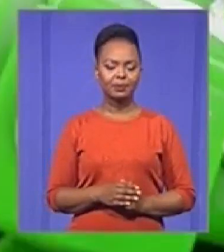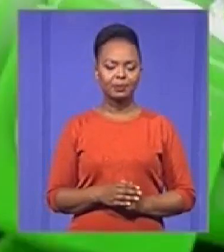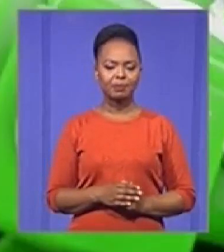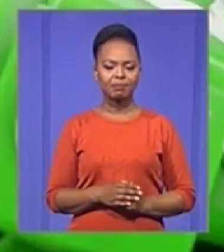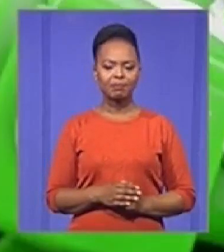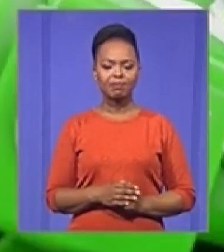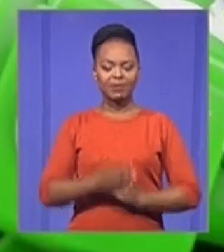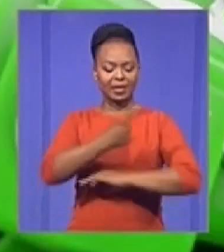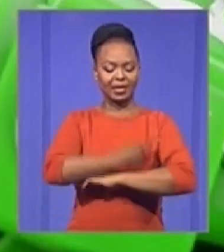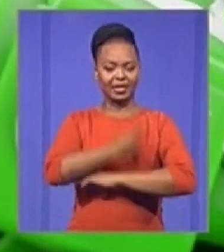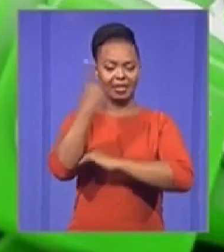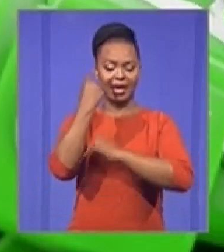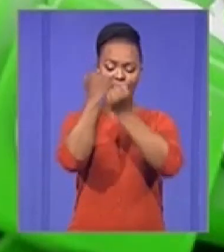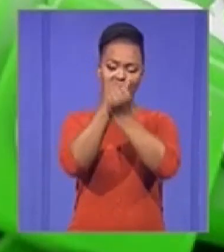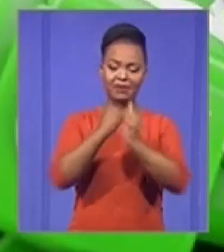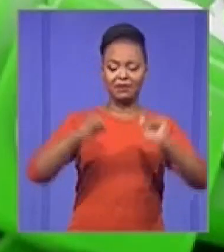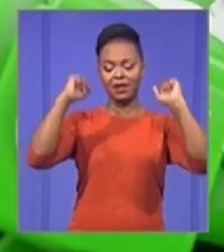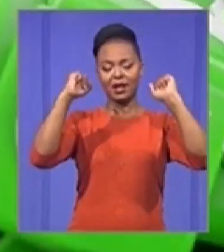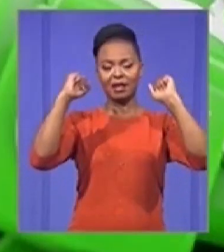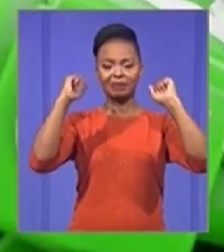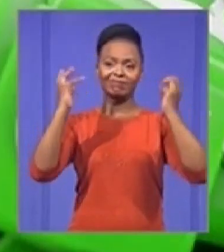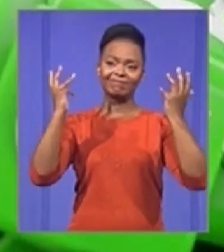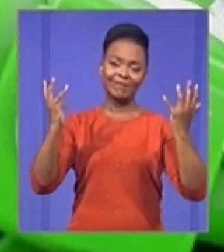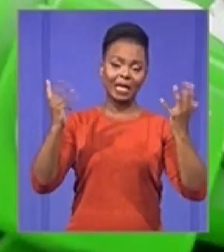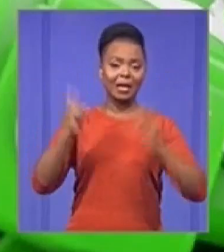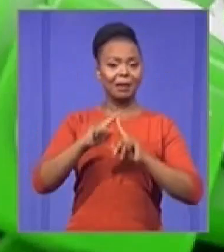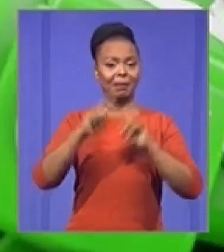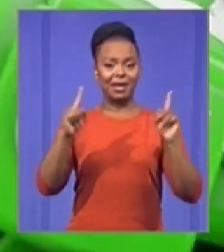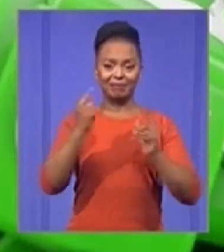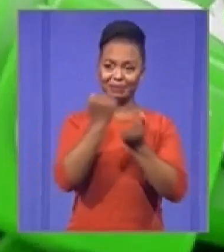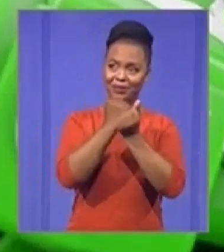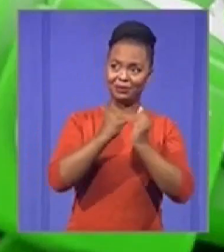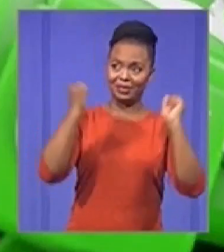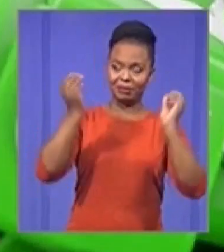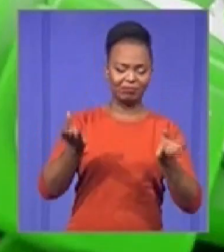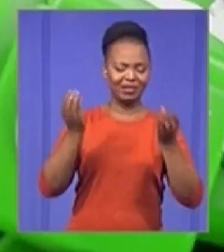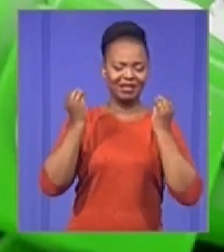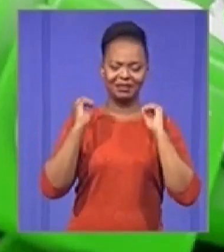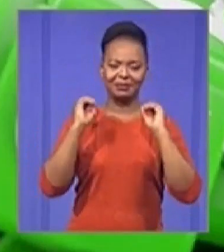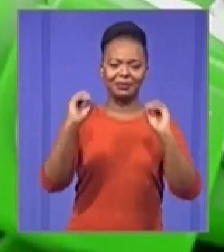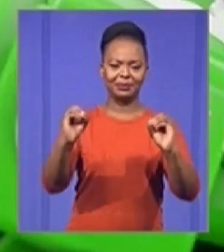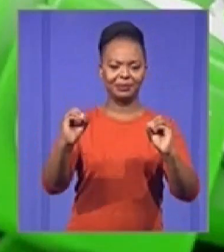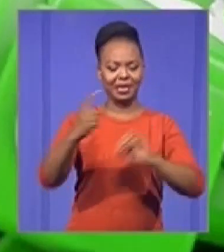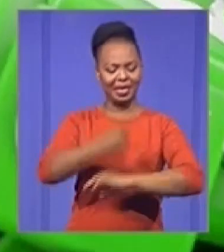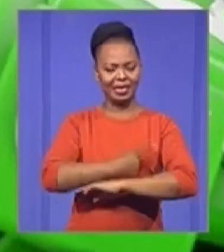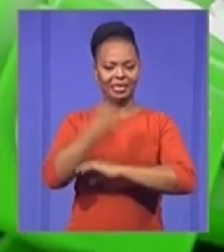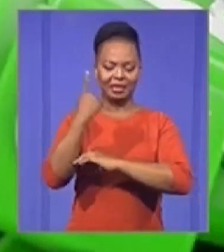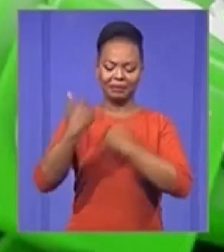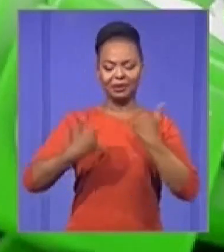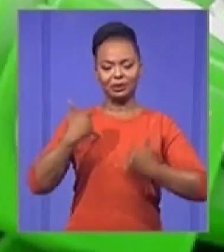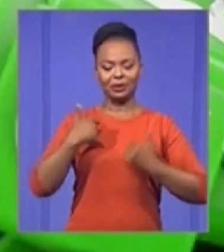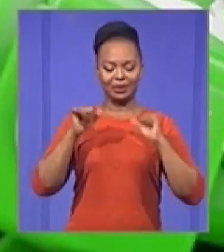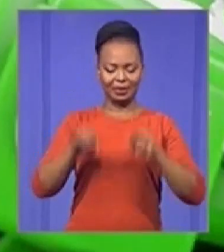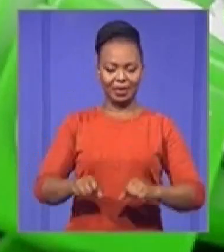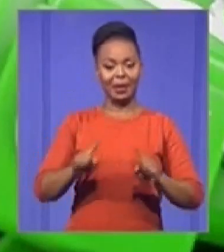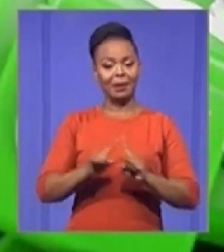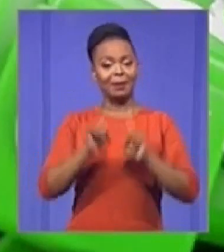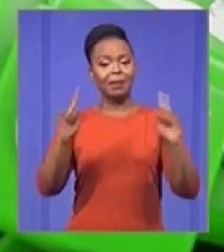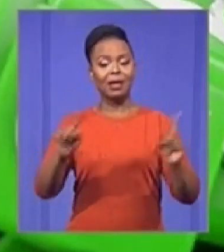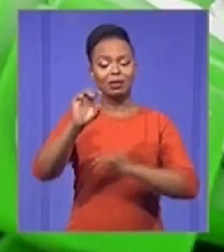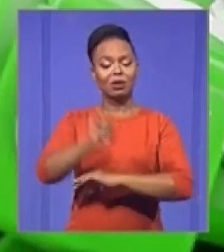ba re ke letšatši la tokologo mogaši e fela le ge re sa e bone tokologo yeo a ke folela ka letšatši le botse la tokologo e fela